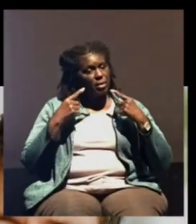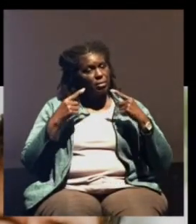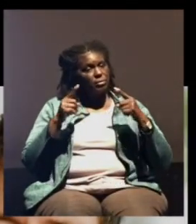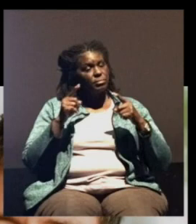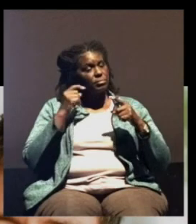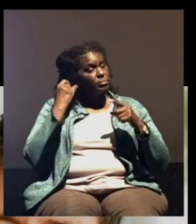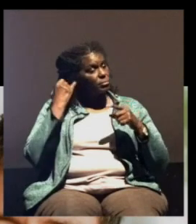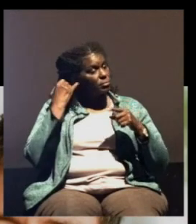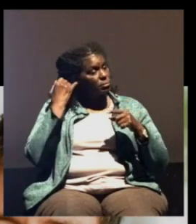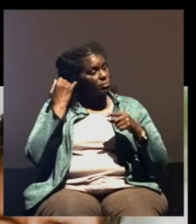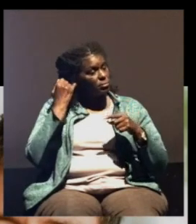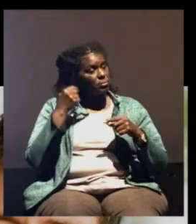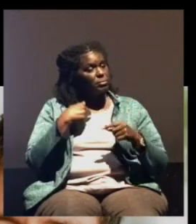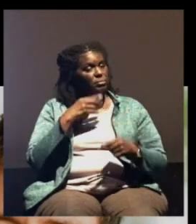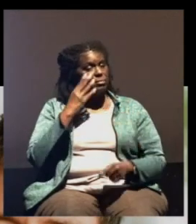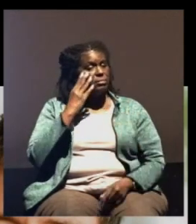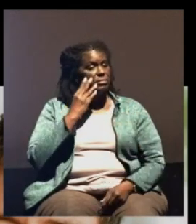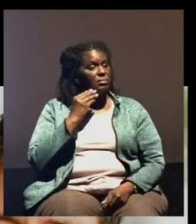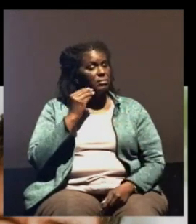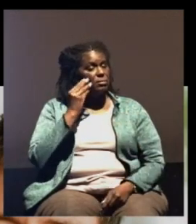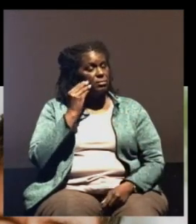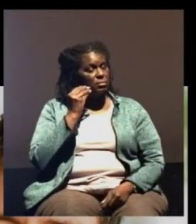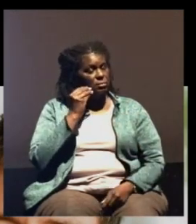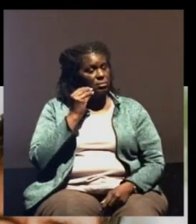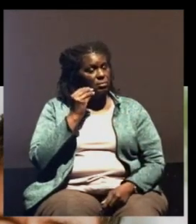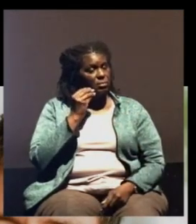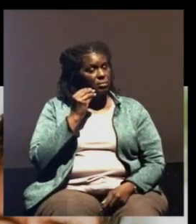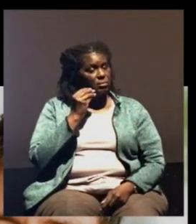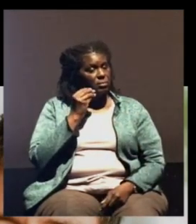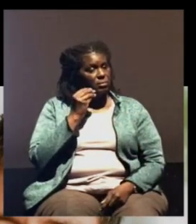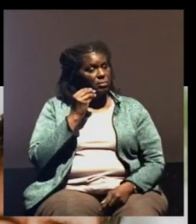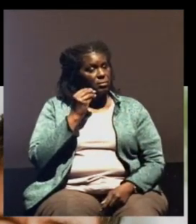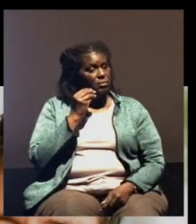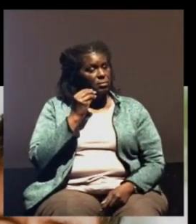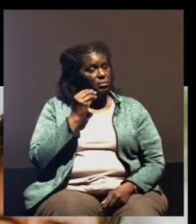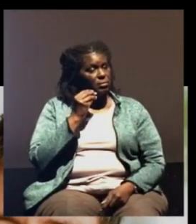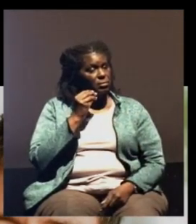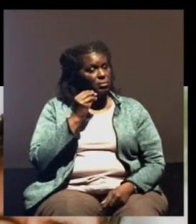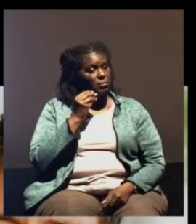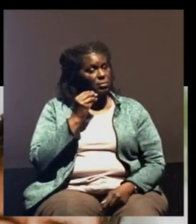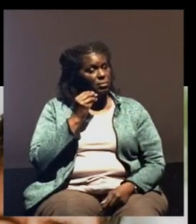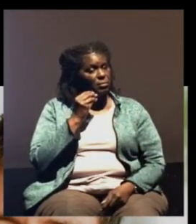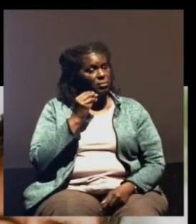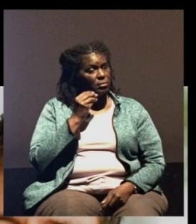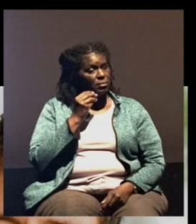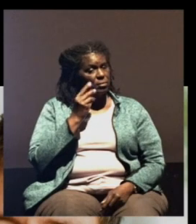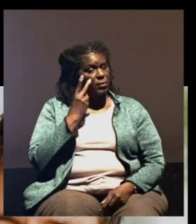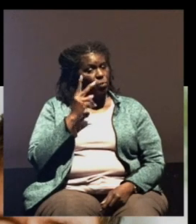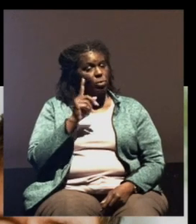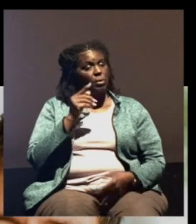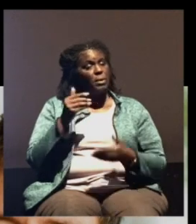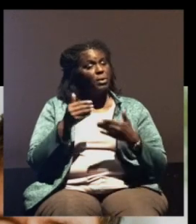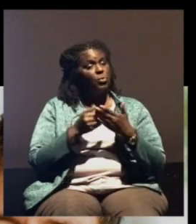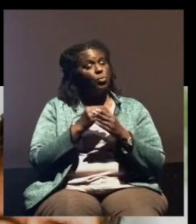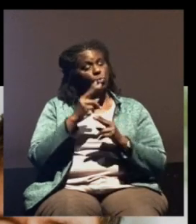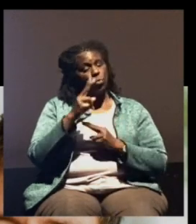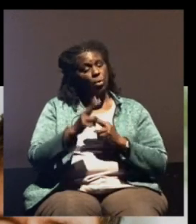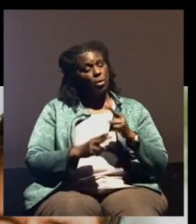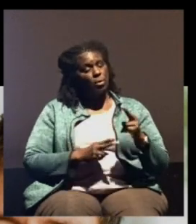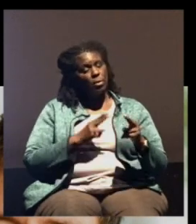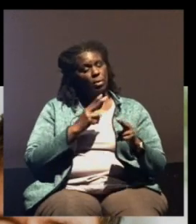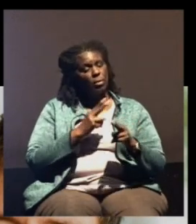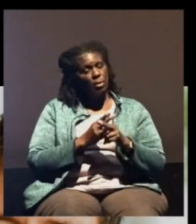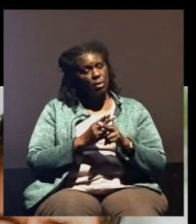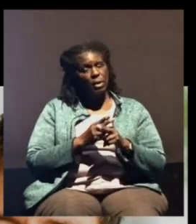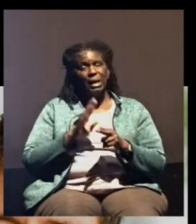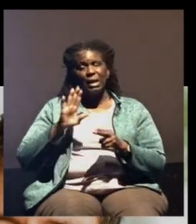in my possession that no one ever had before. It was something, I could say something new about the universe," and he connected his